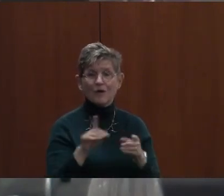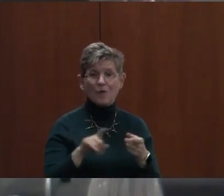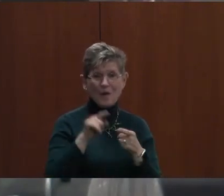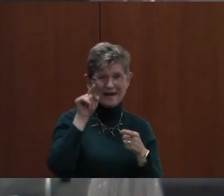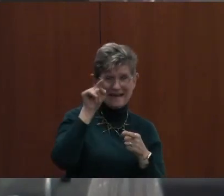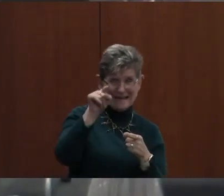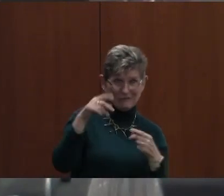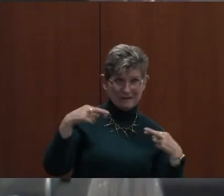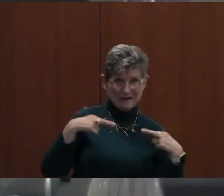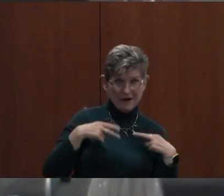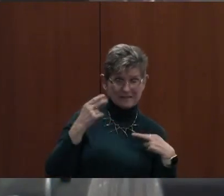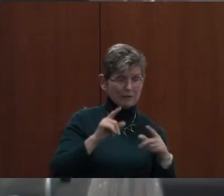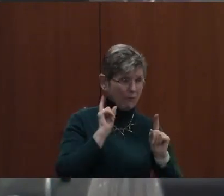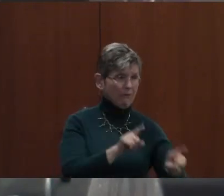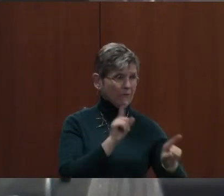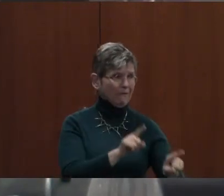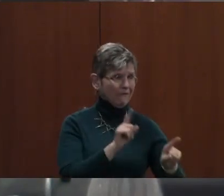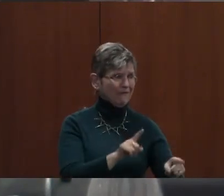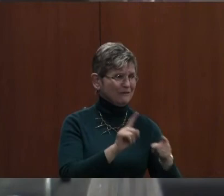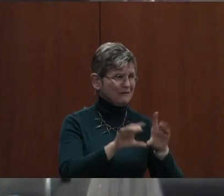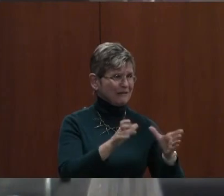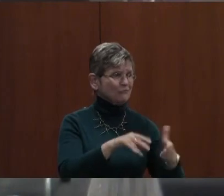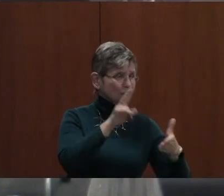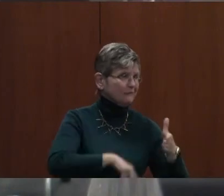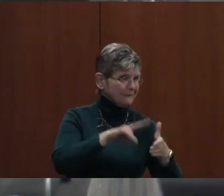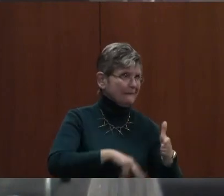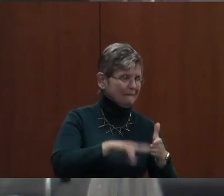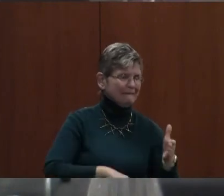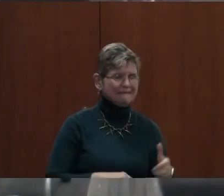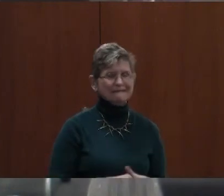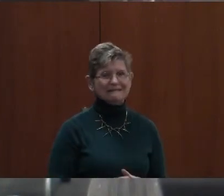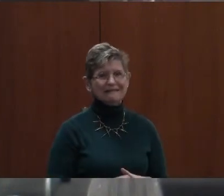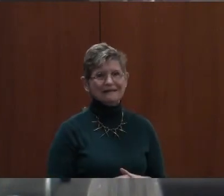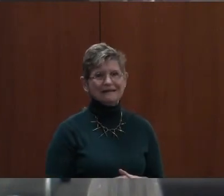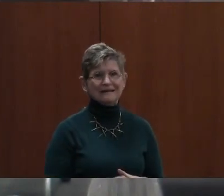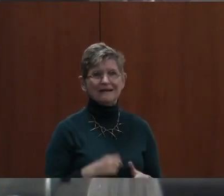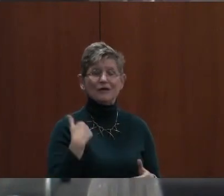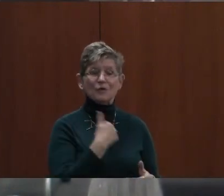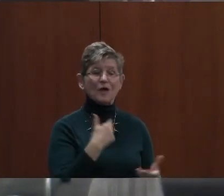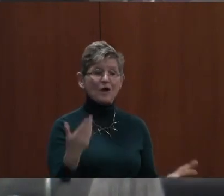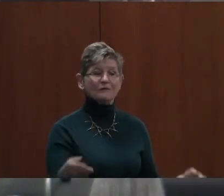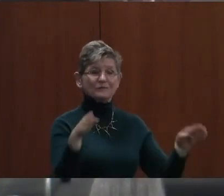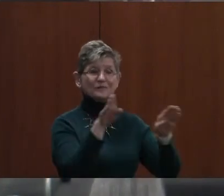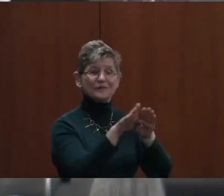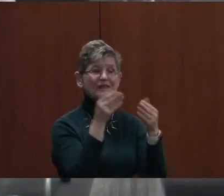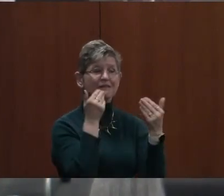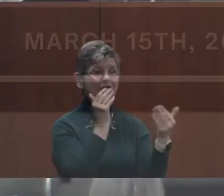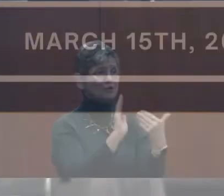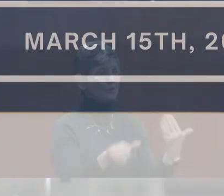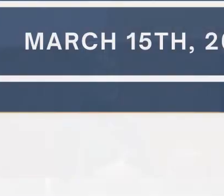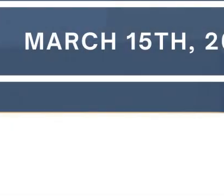And reading. Absolutely. All right. Well, we stand adjourned. Thank you all.